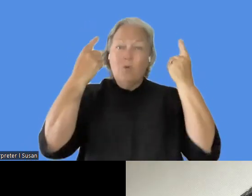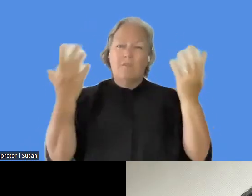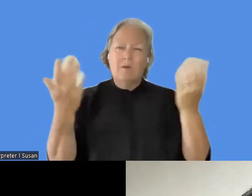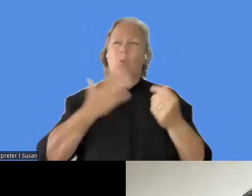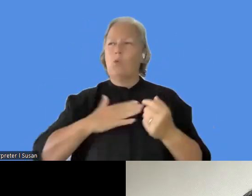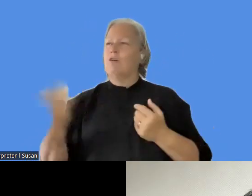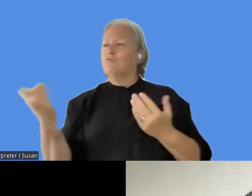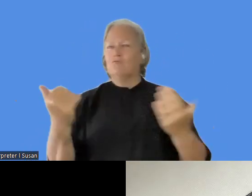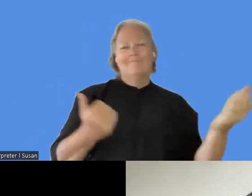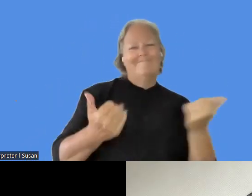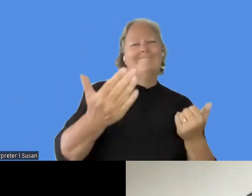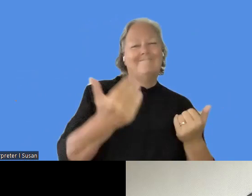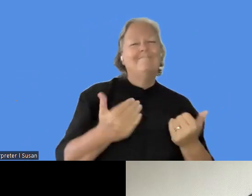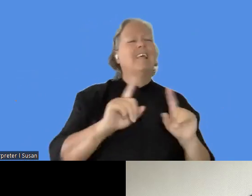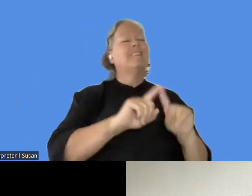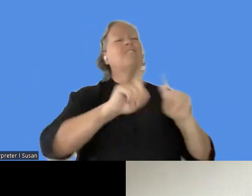we hope to hear